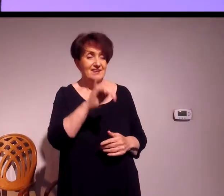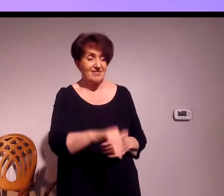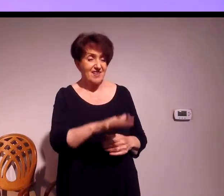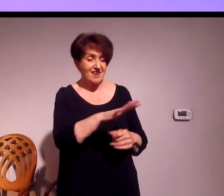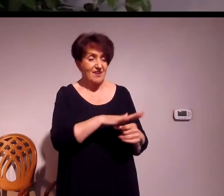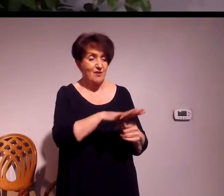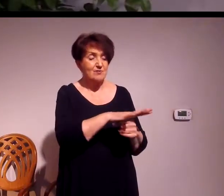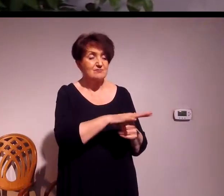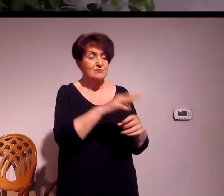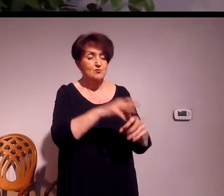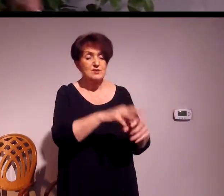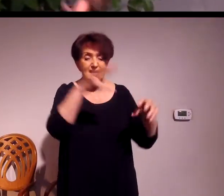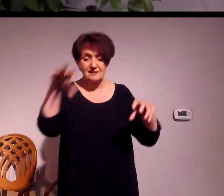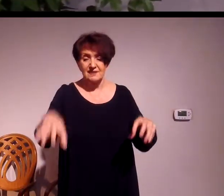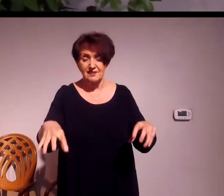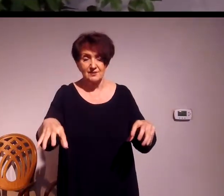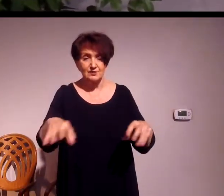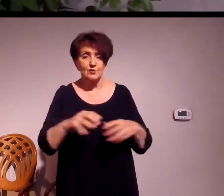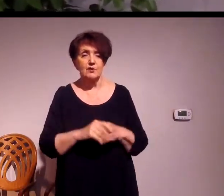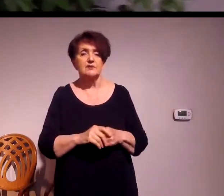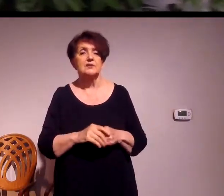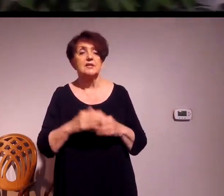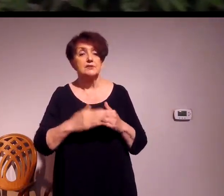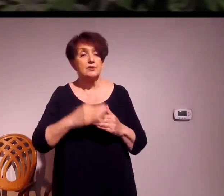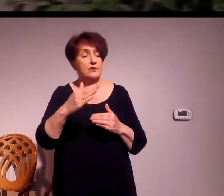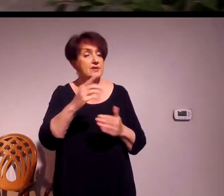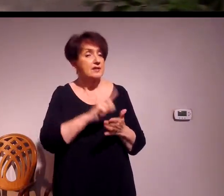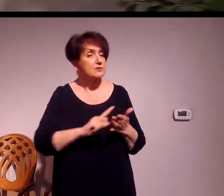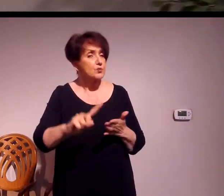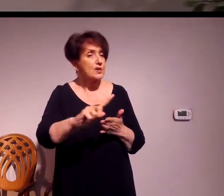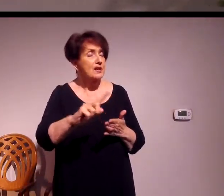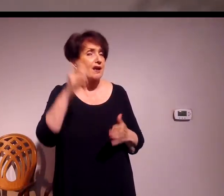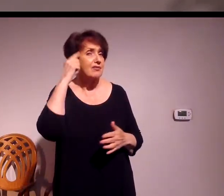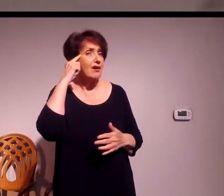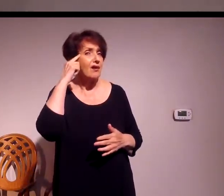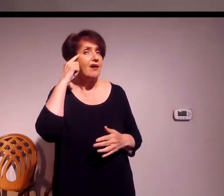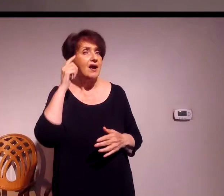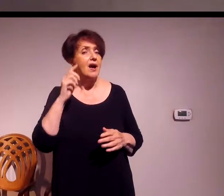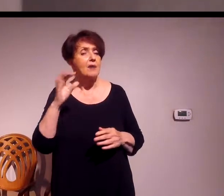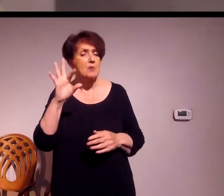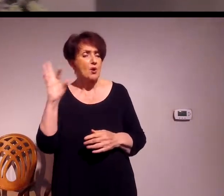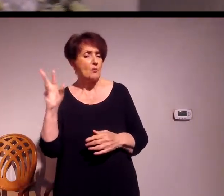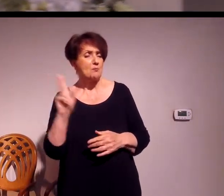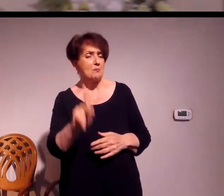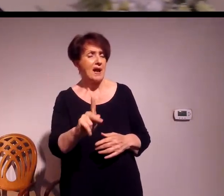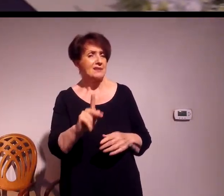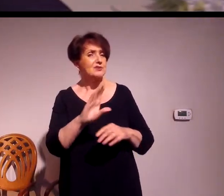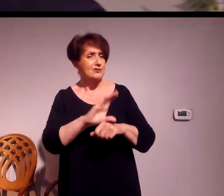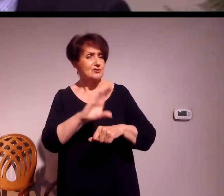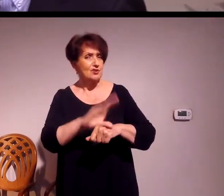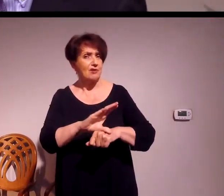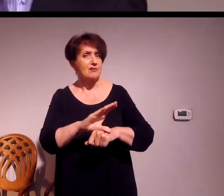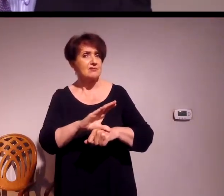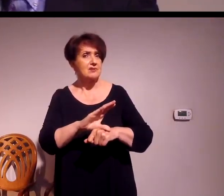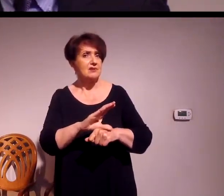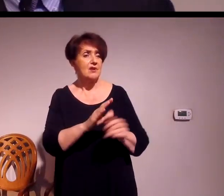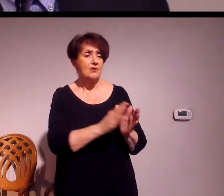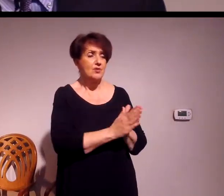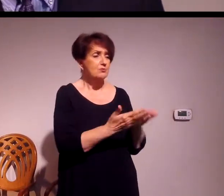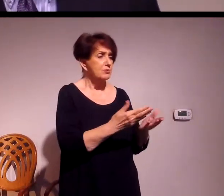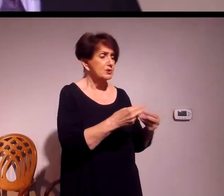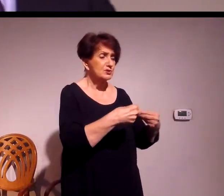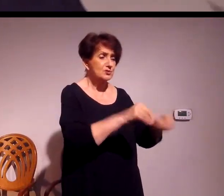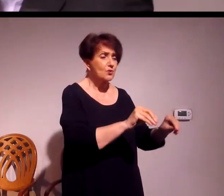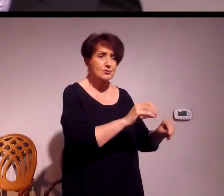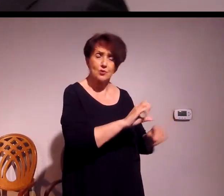next to it. So the following Sunday, I decided, well, I'm going to go back and see what this is like, because if the bookstore is this cool, and if the grounds are this